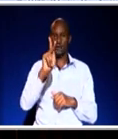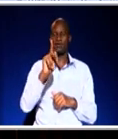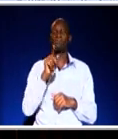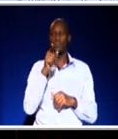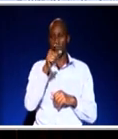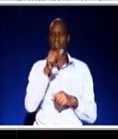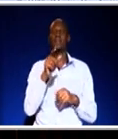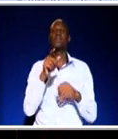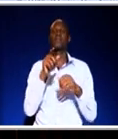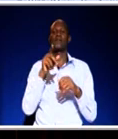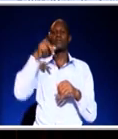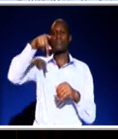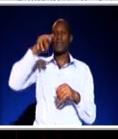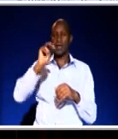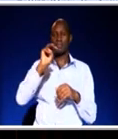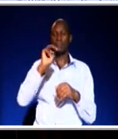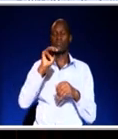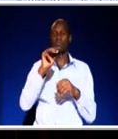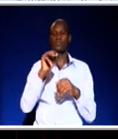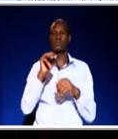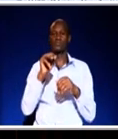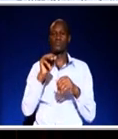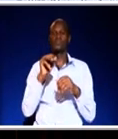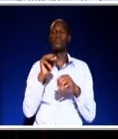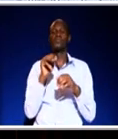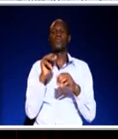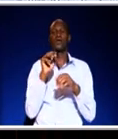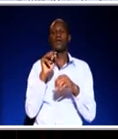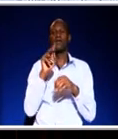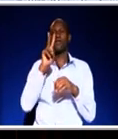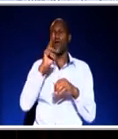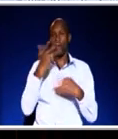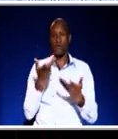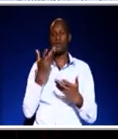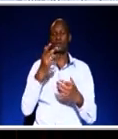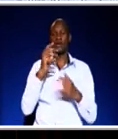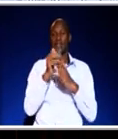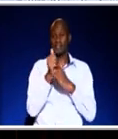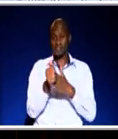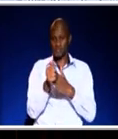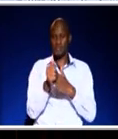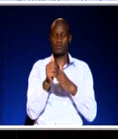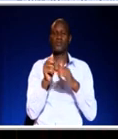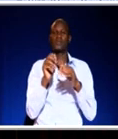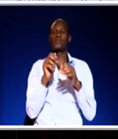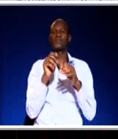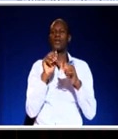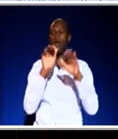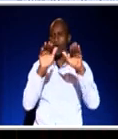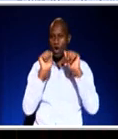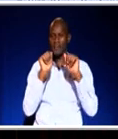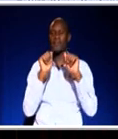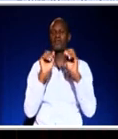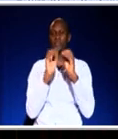time. And he convened this conference in order to avoid conflicts that